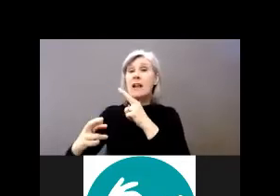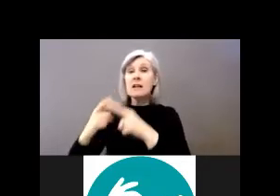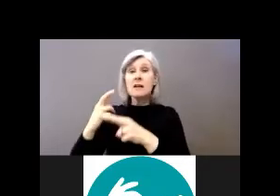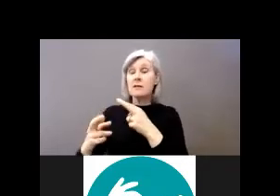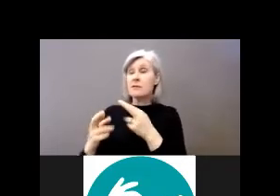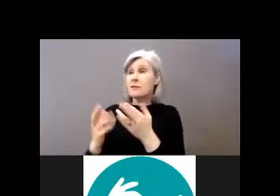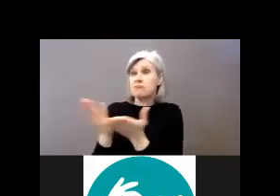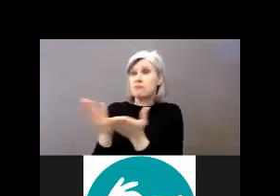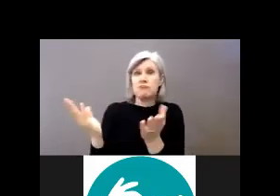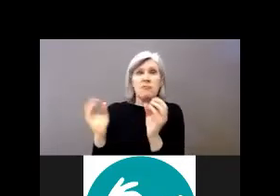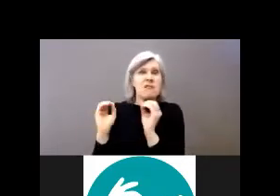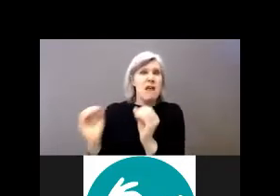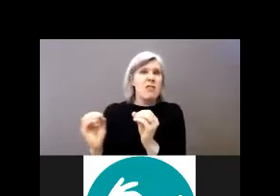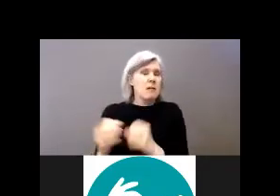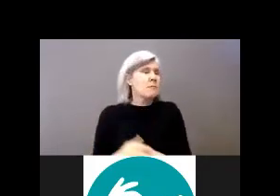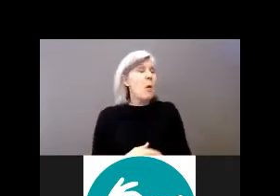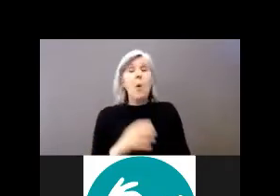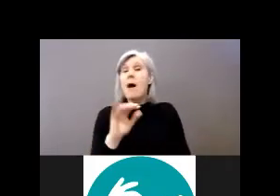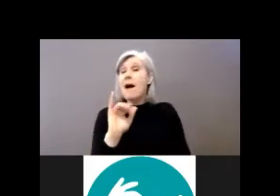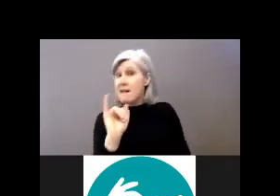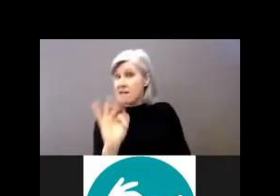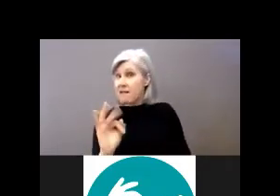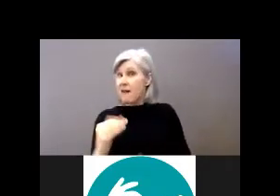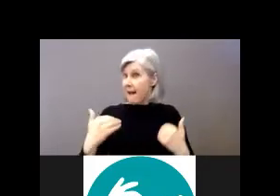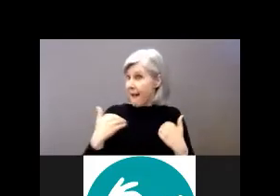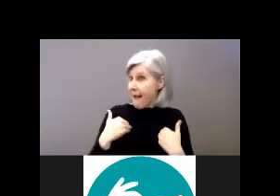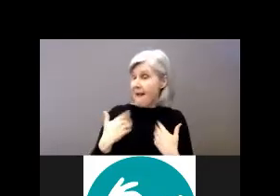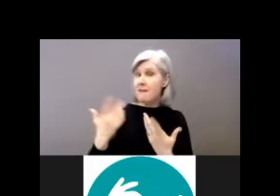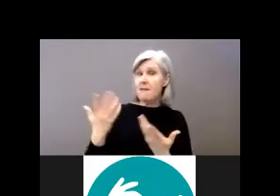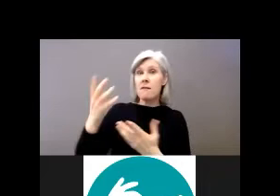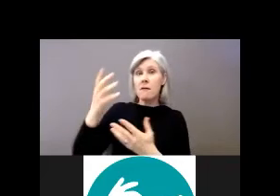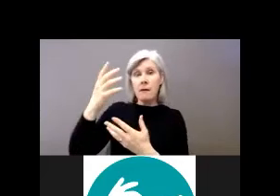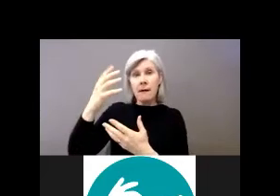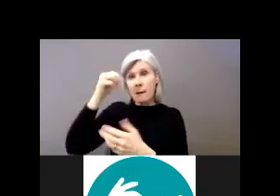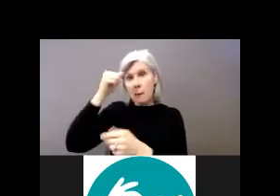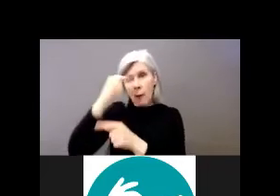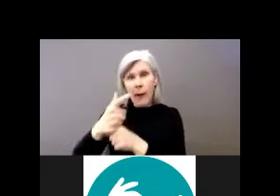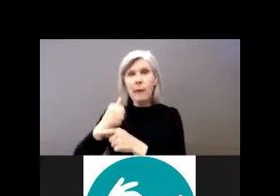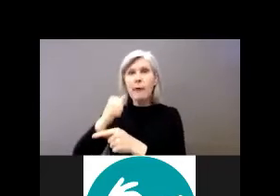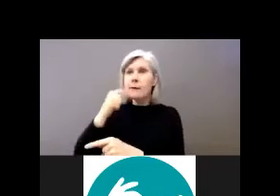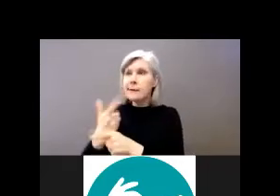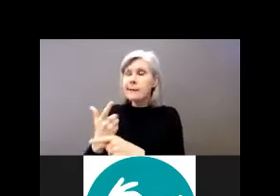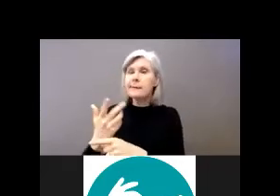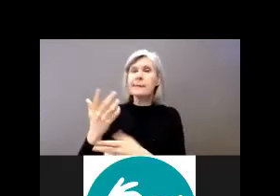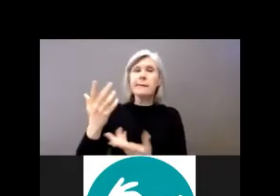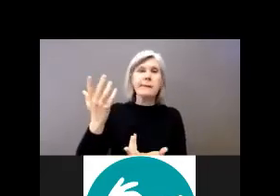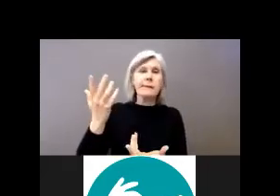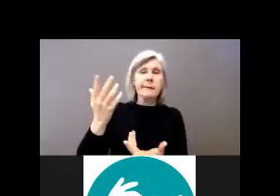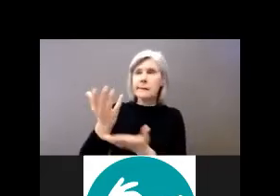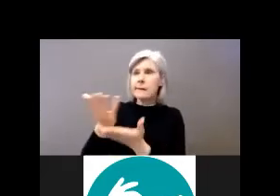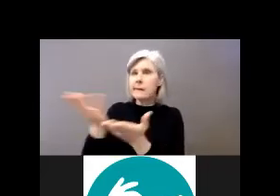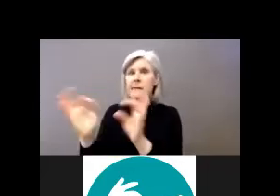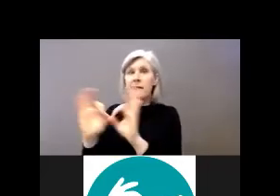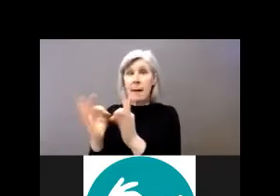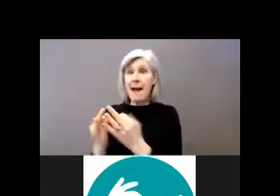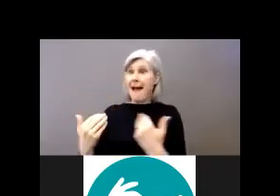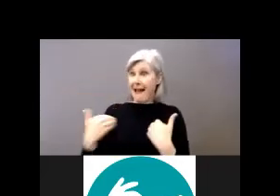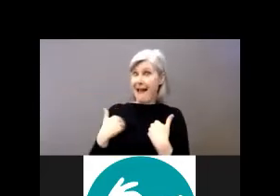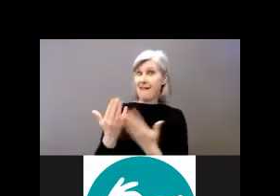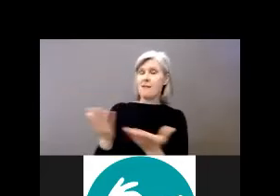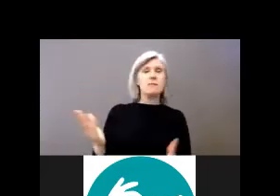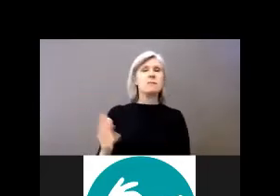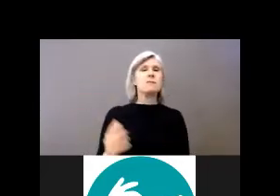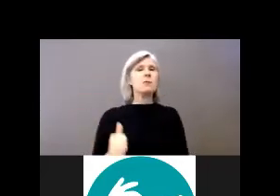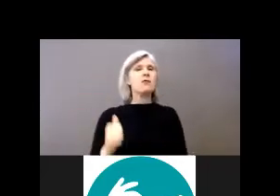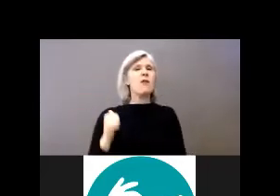many of the reasons that Leah talked about. They don't want to seek help, and often they're not able to follow through on the